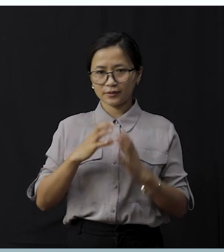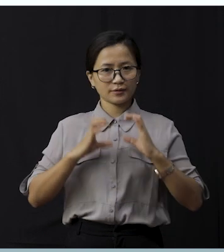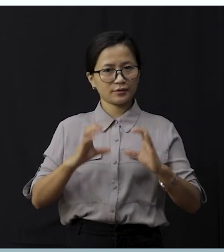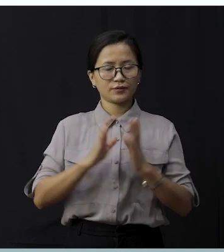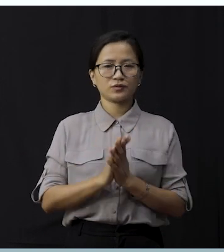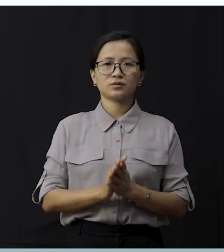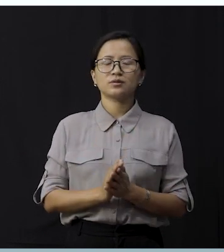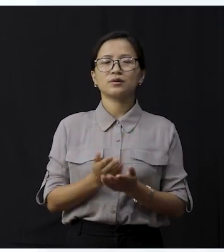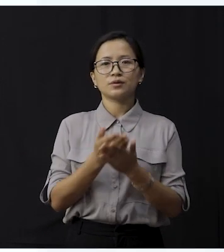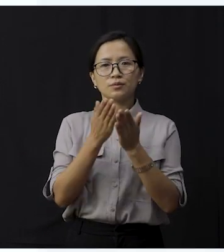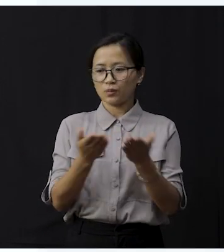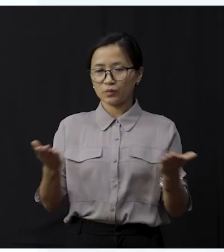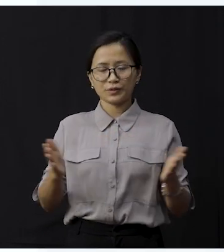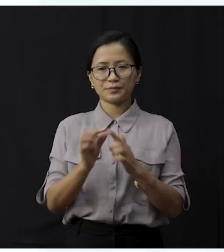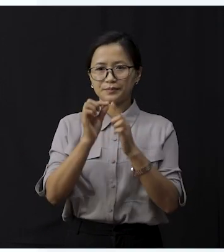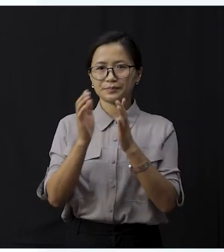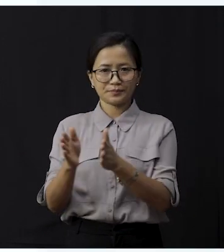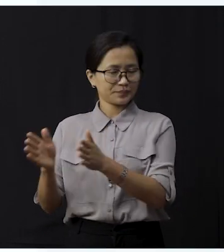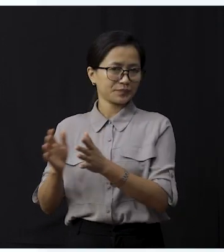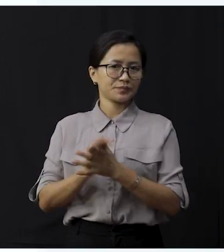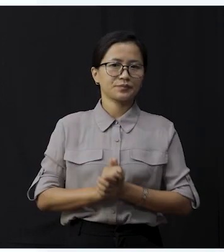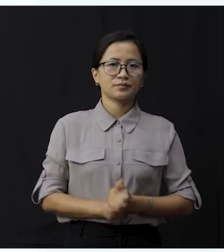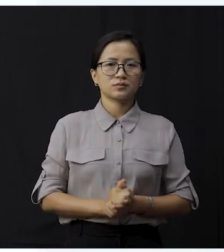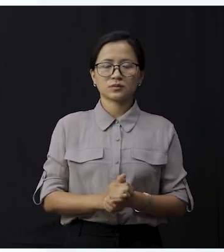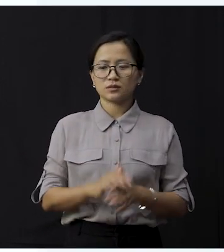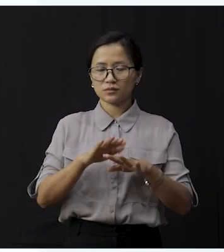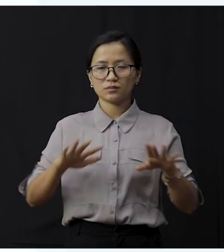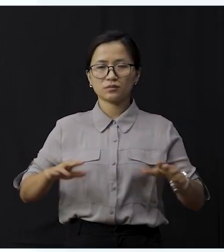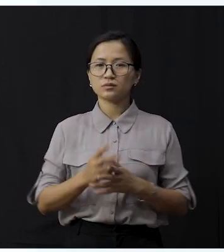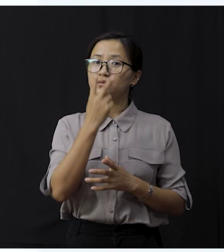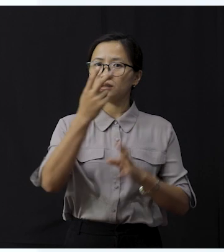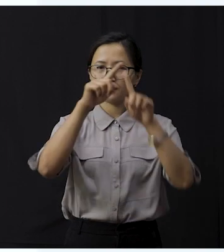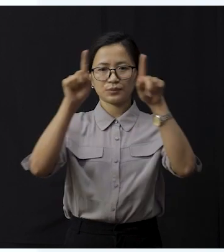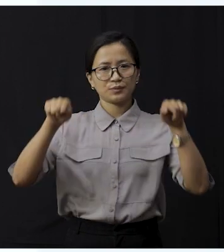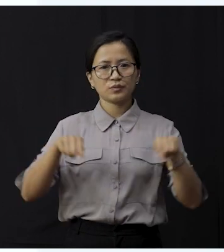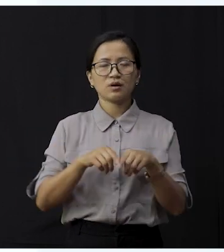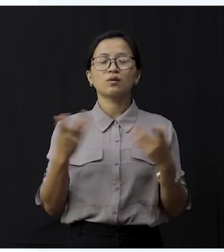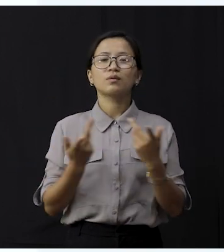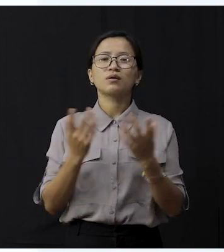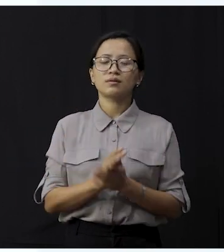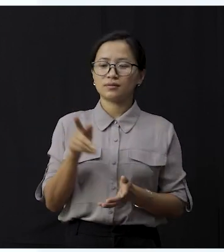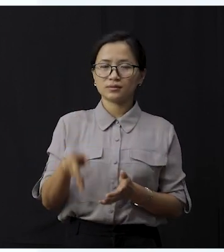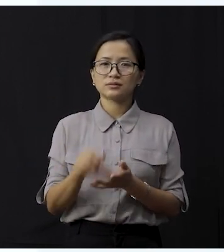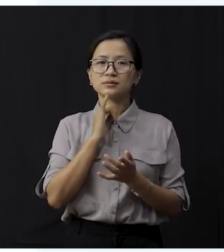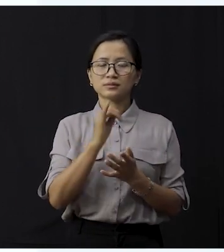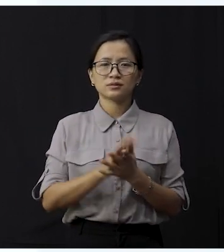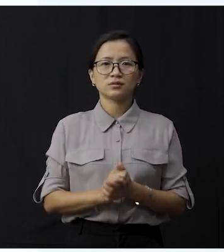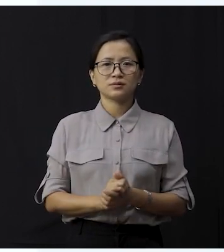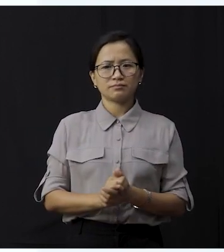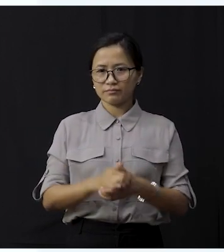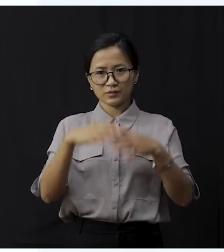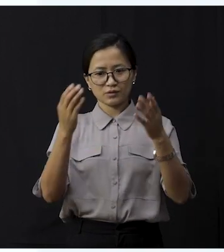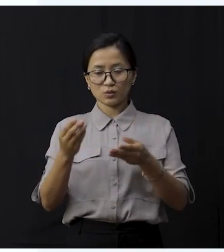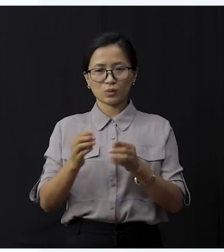property. So students, you can see here on the picture, what is this? It is a